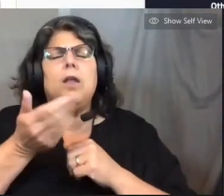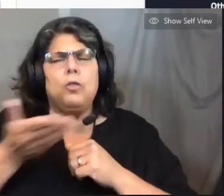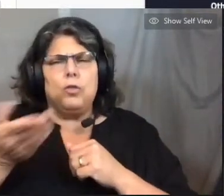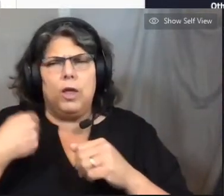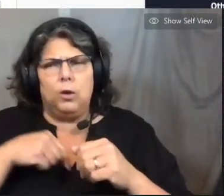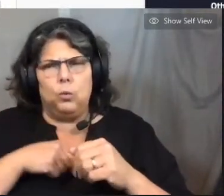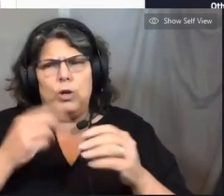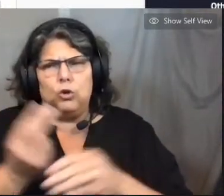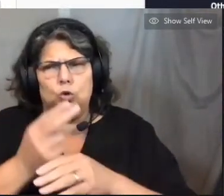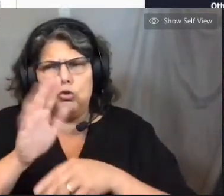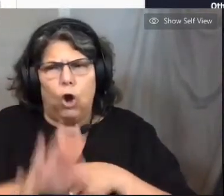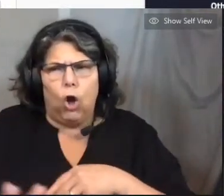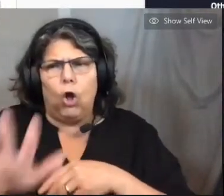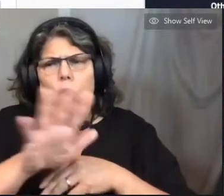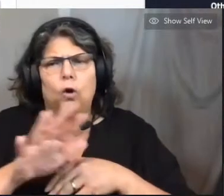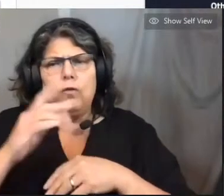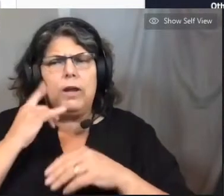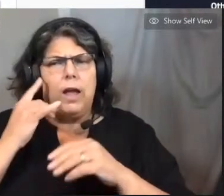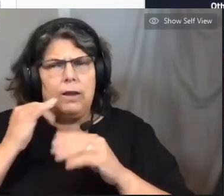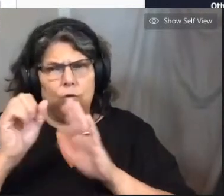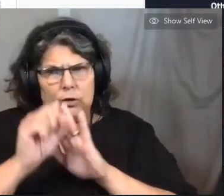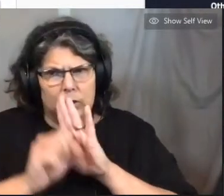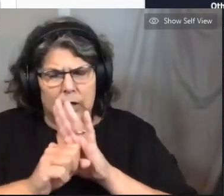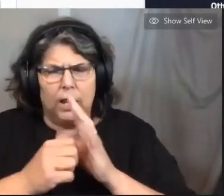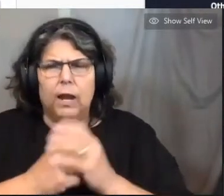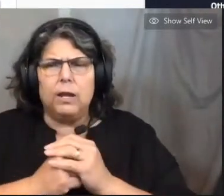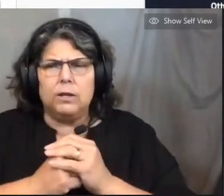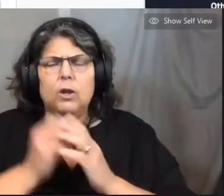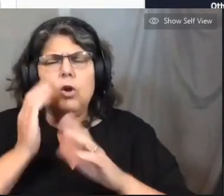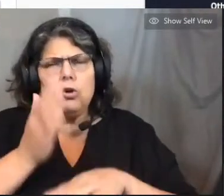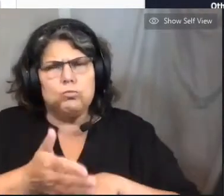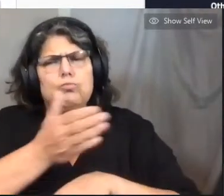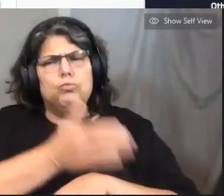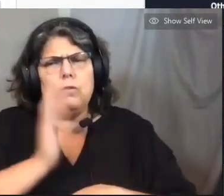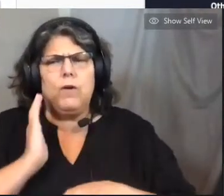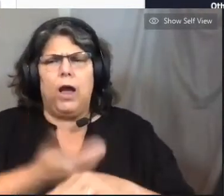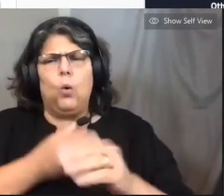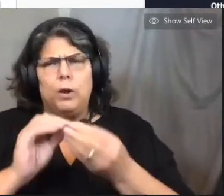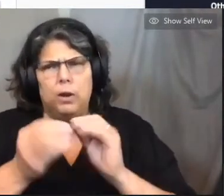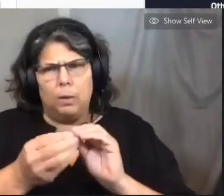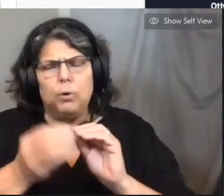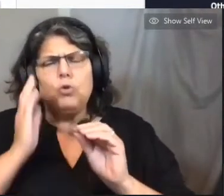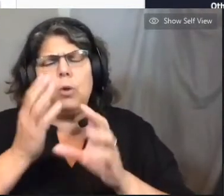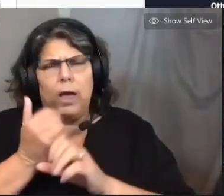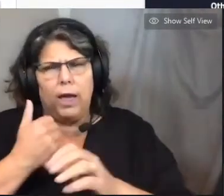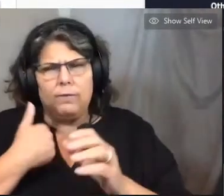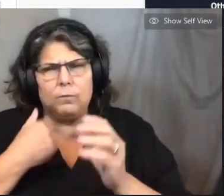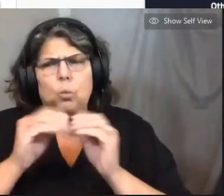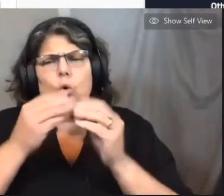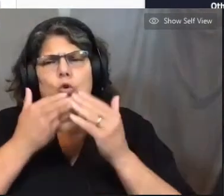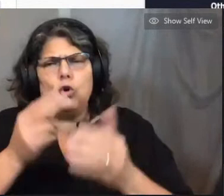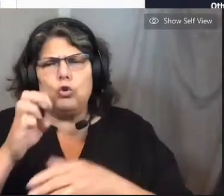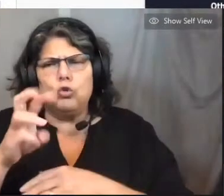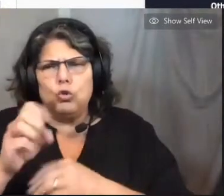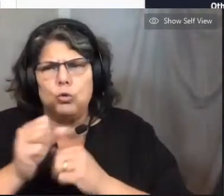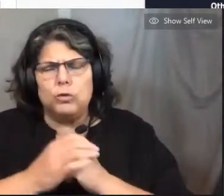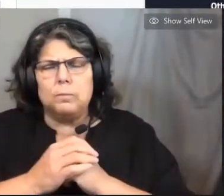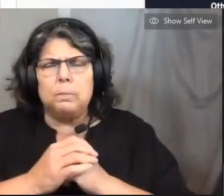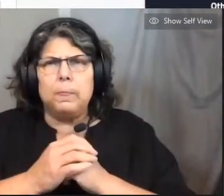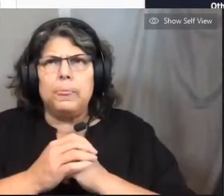our ratings, and there's more good news to come. The first test that's going to